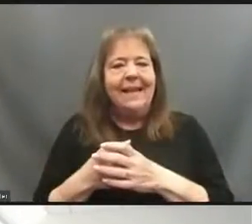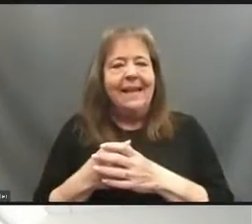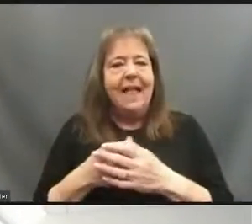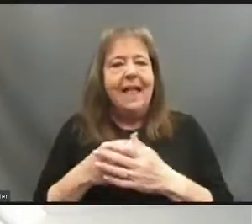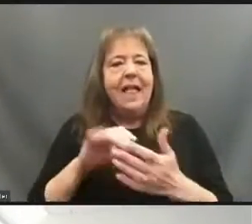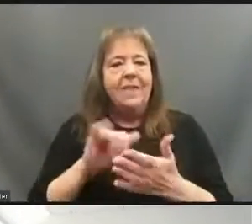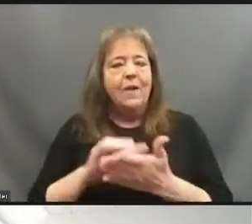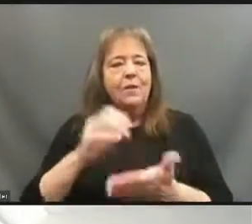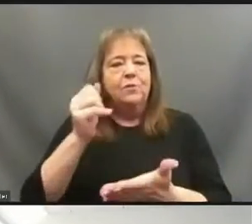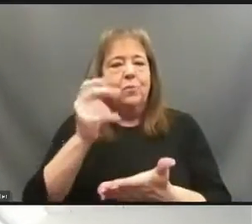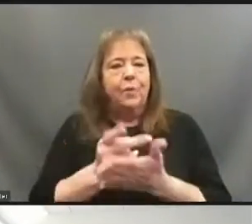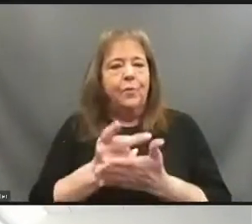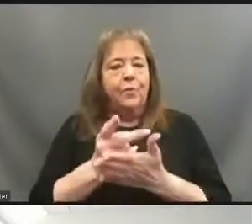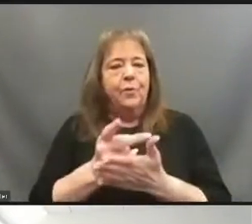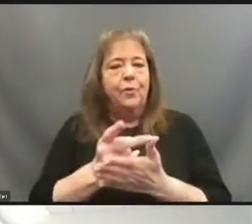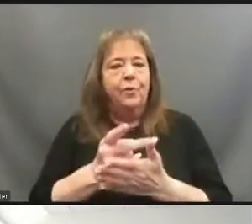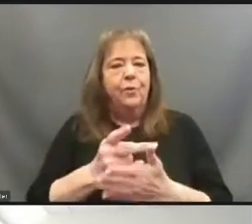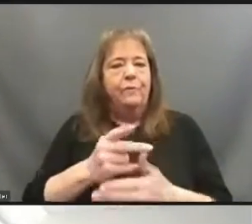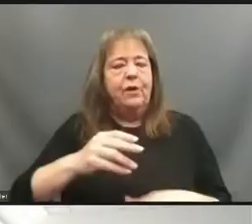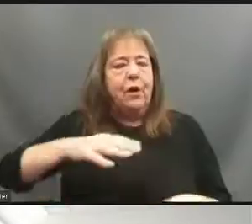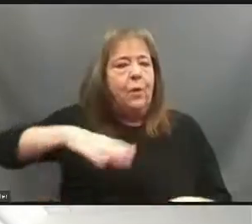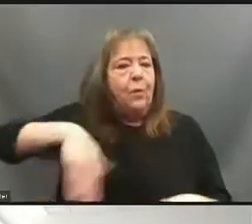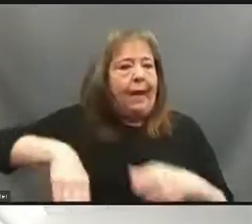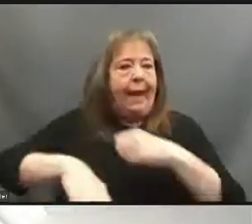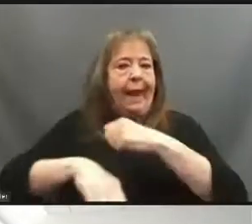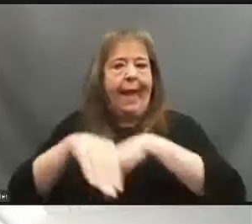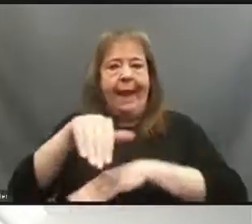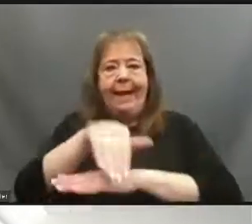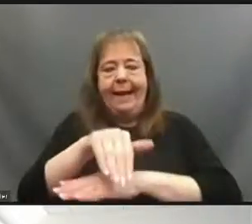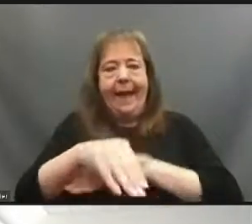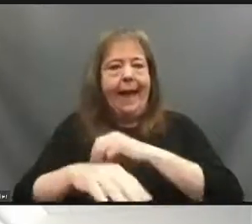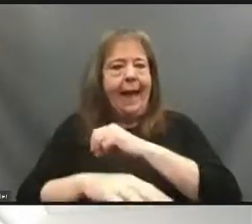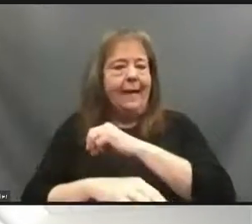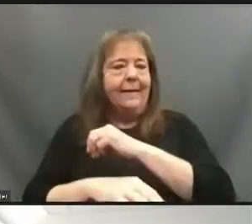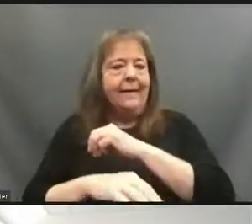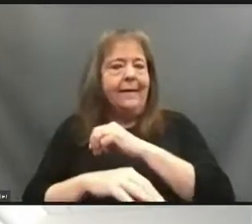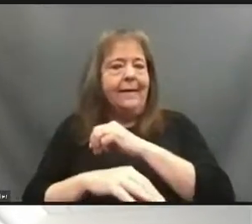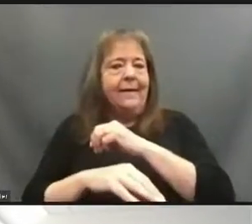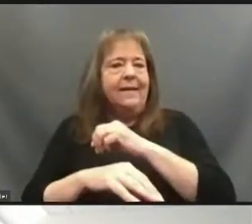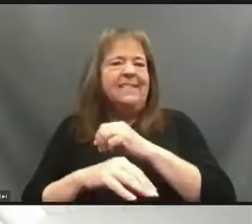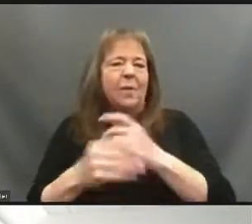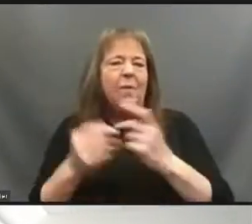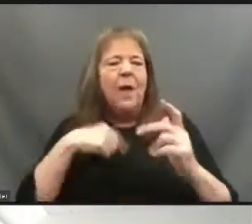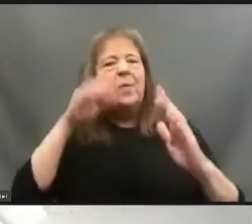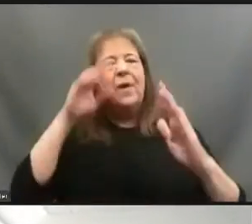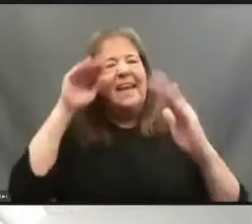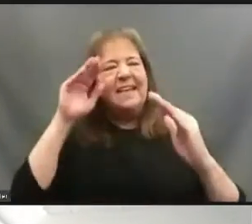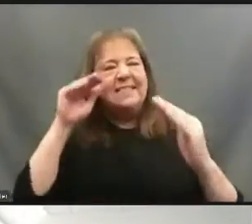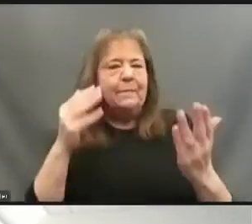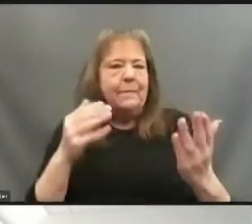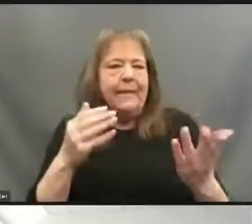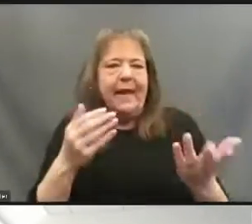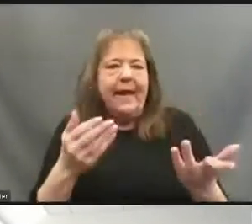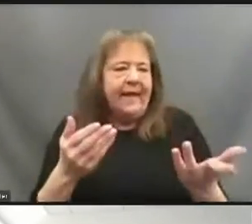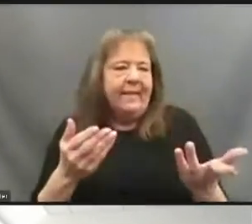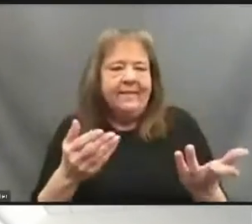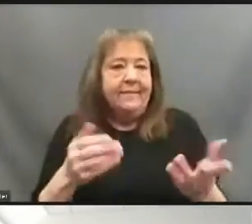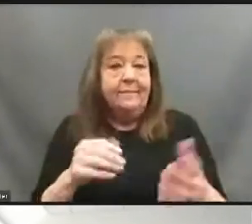approved late in the evening. So I would anticipate either by the next day or early the next. So I would say very